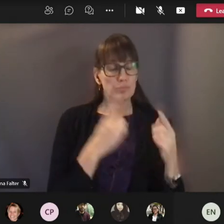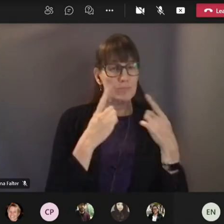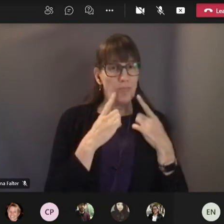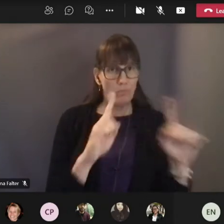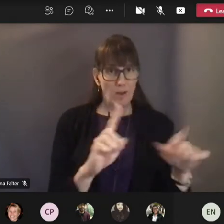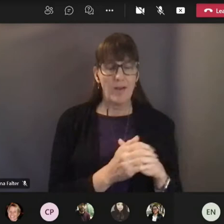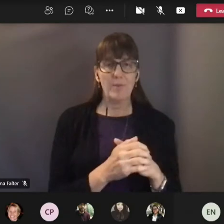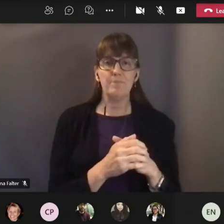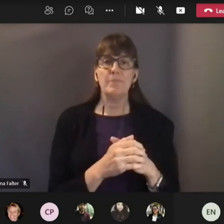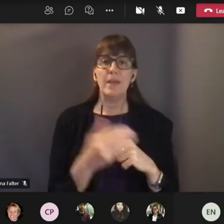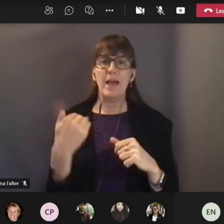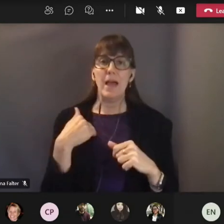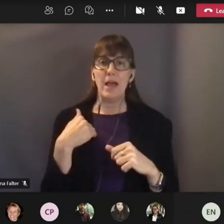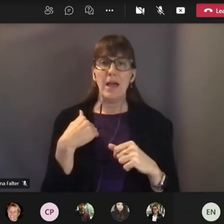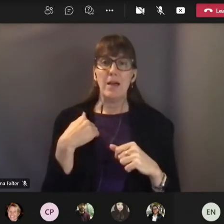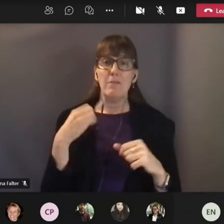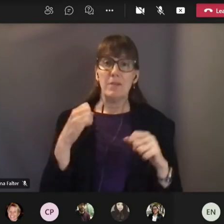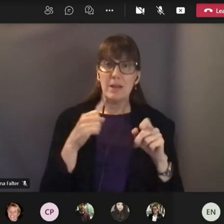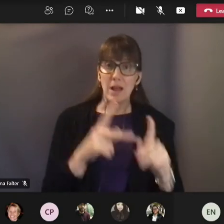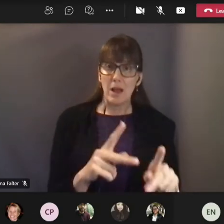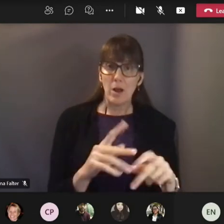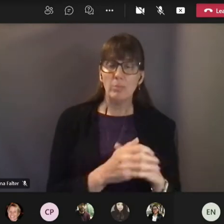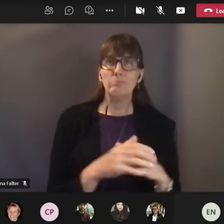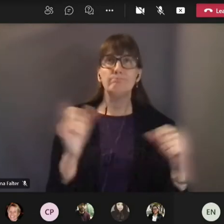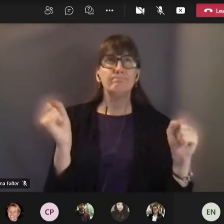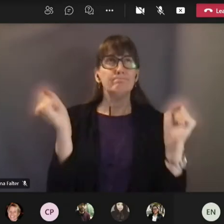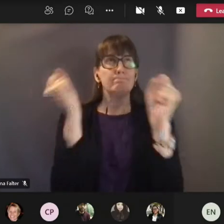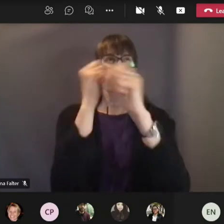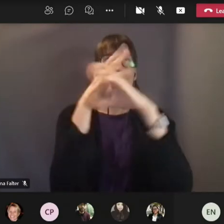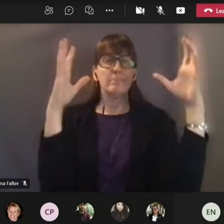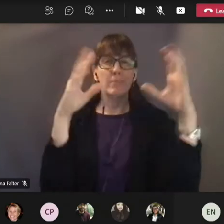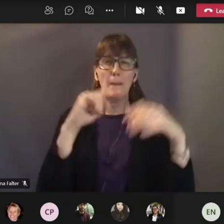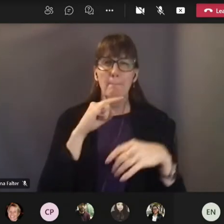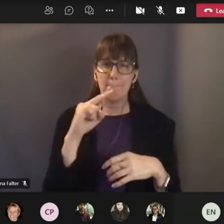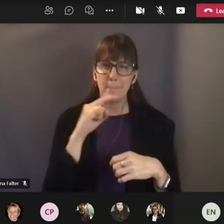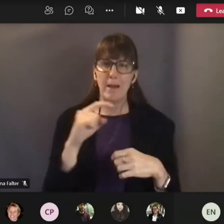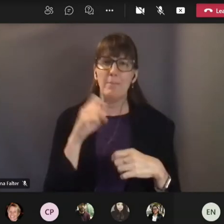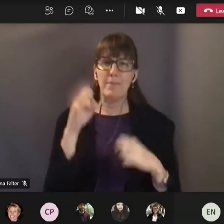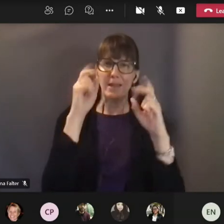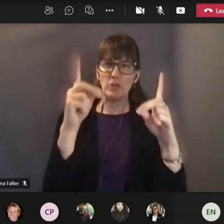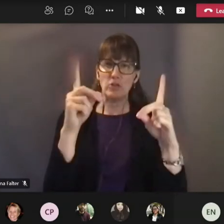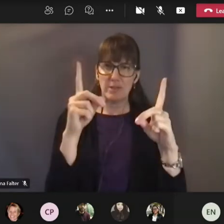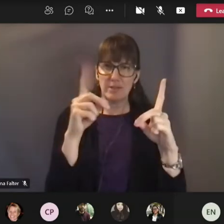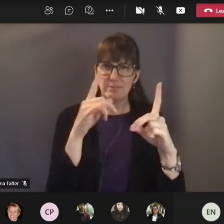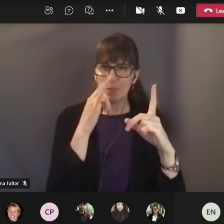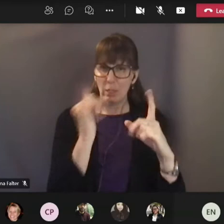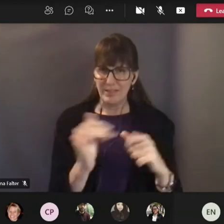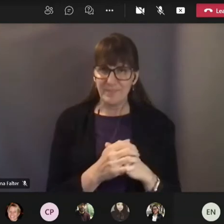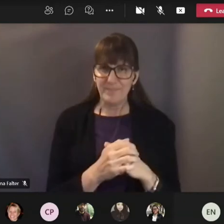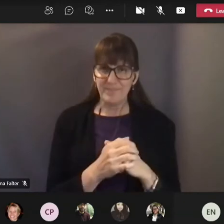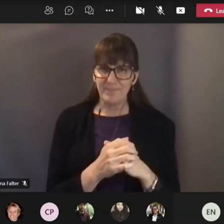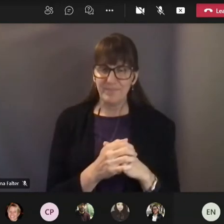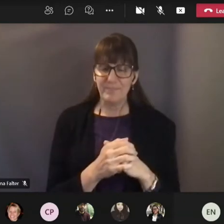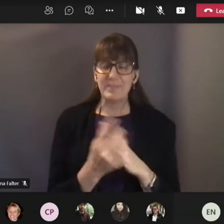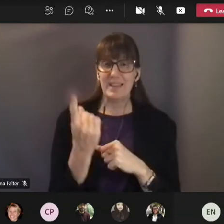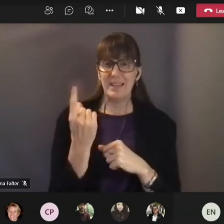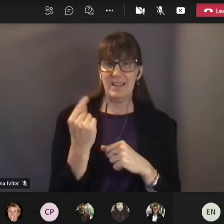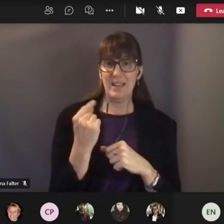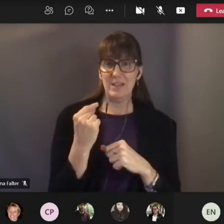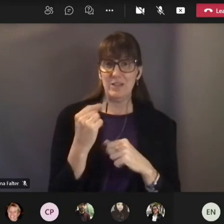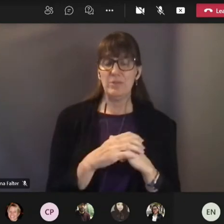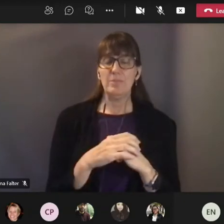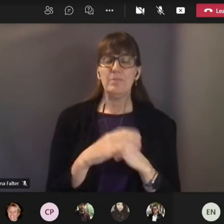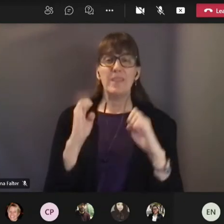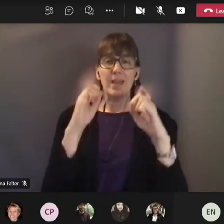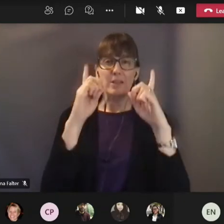opportunity to reimagine how public education is delivered. Last school year, our powerful educators